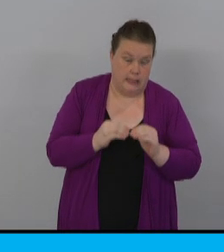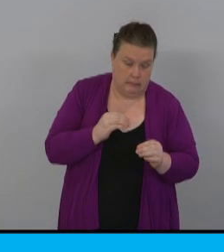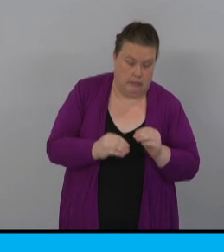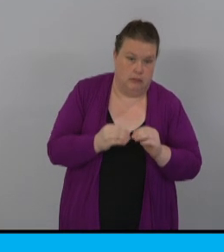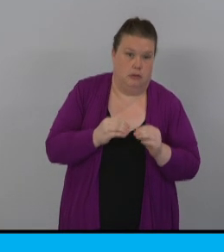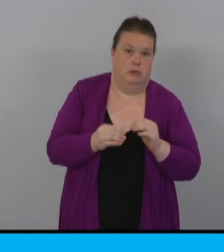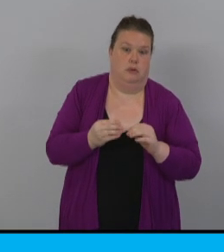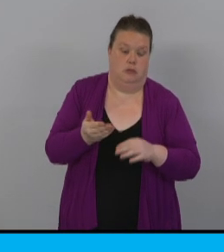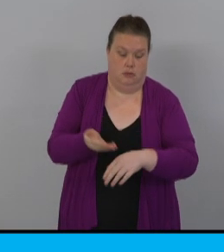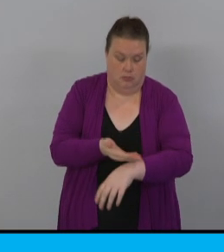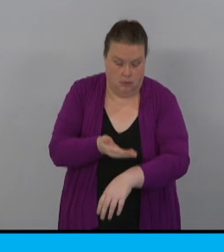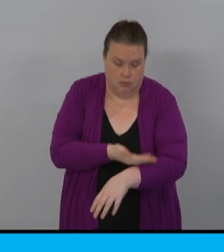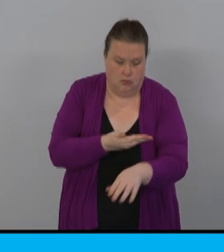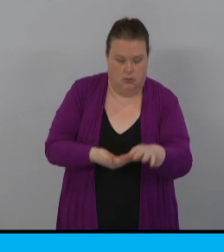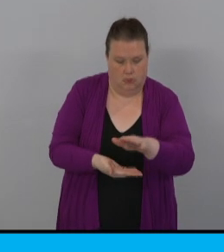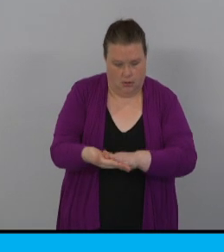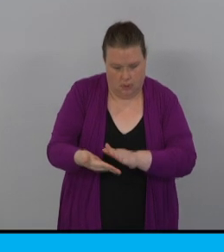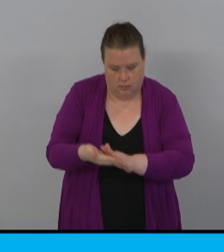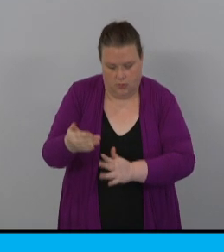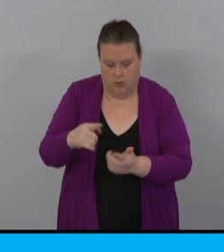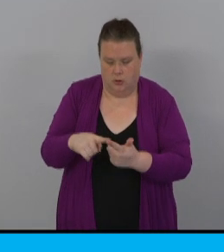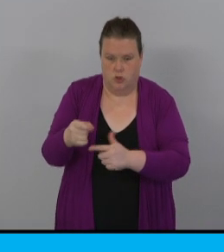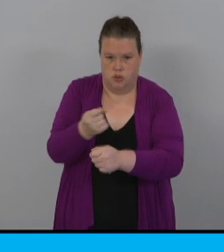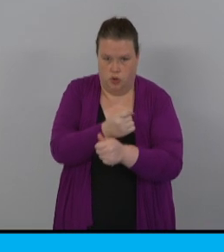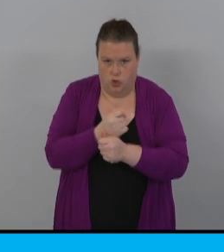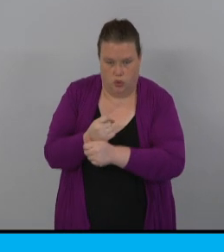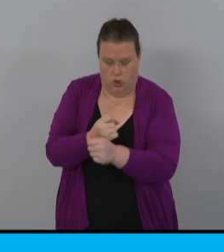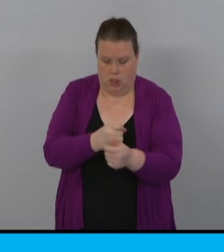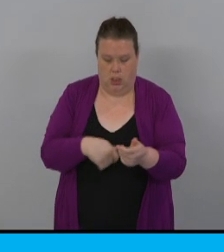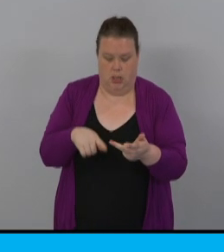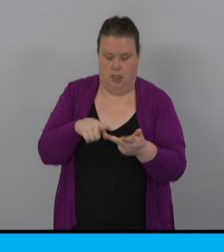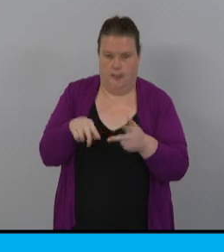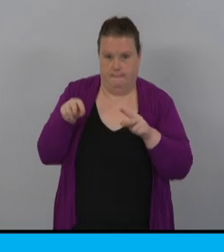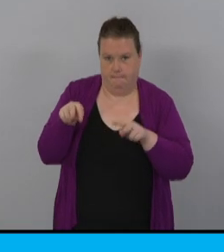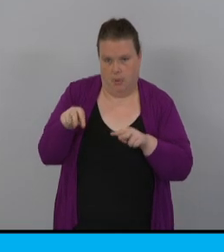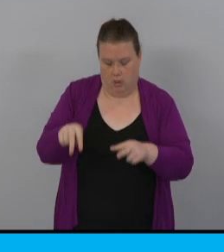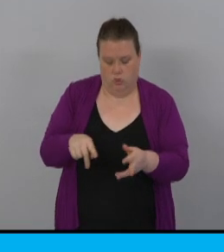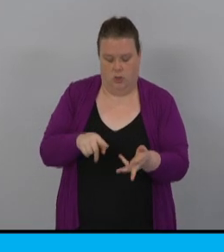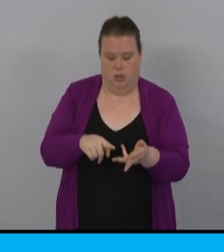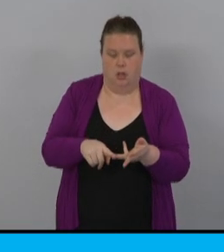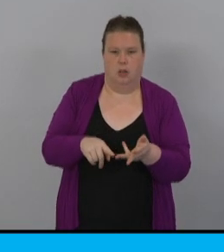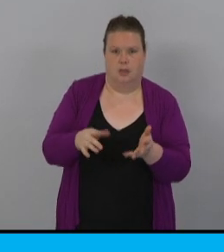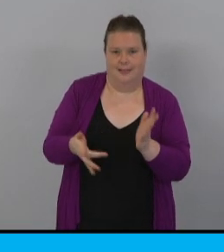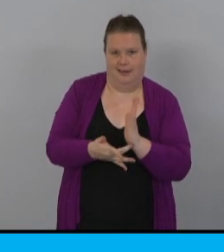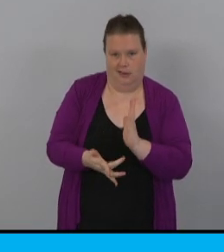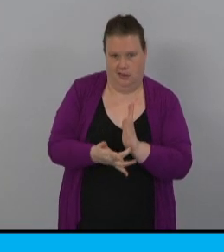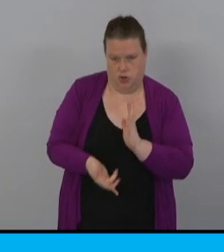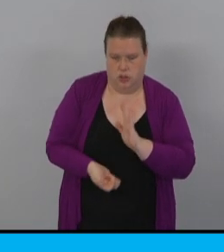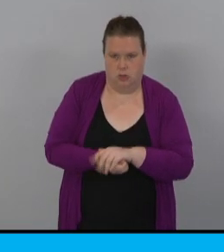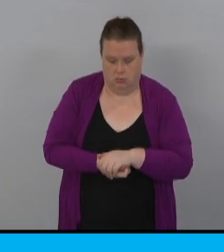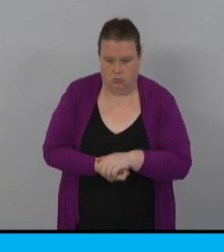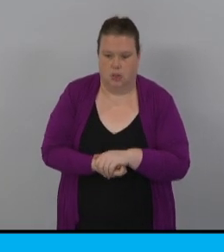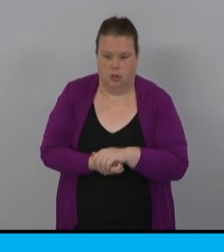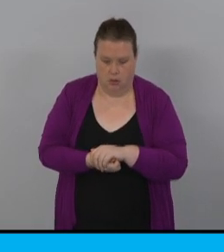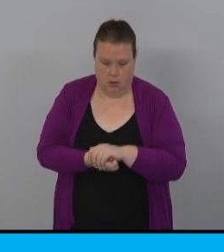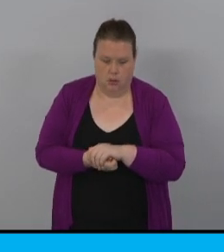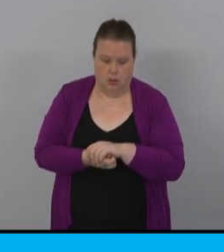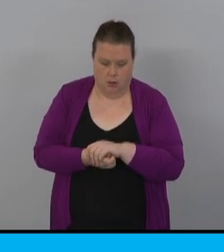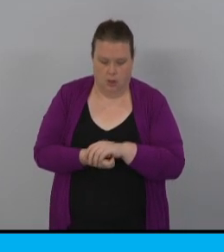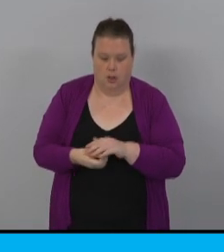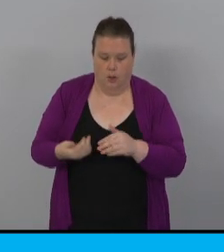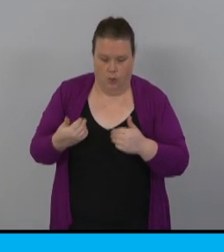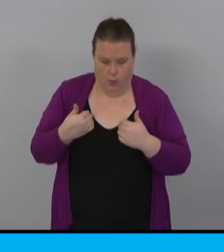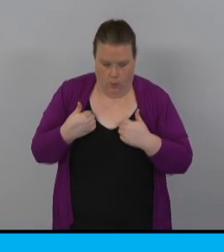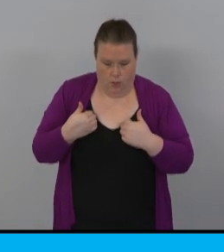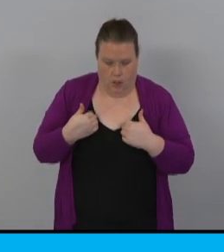operations, security and monitoring services, and technology. So again, we've still had some rather large increases